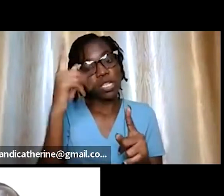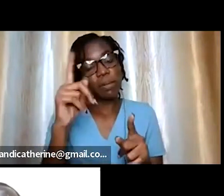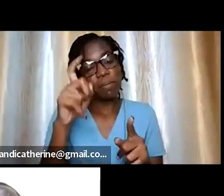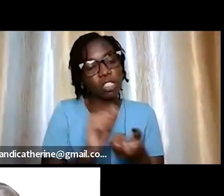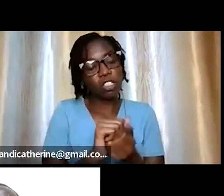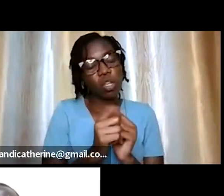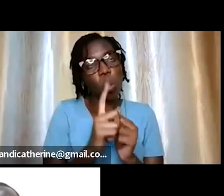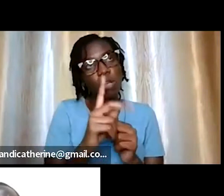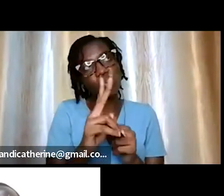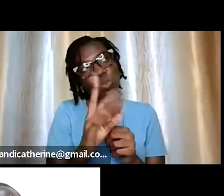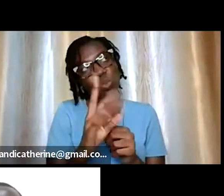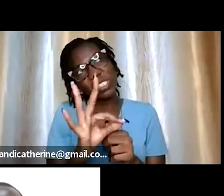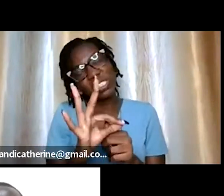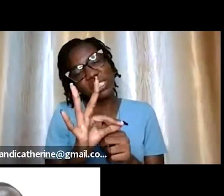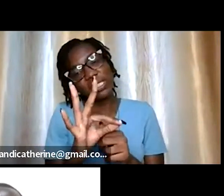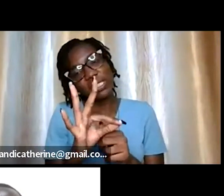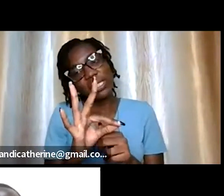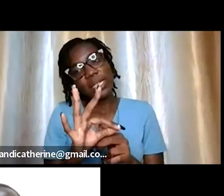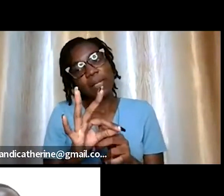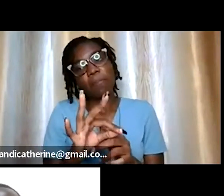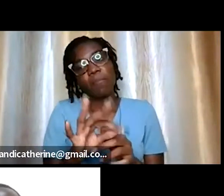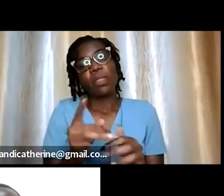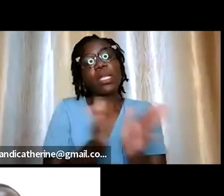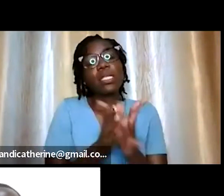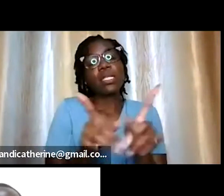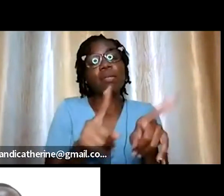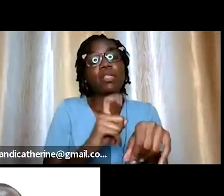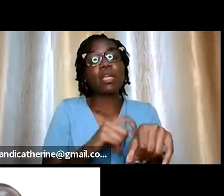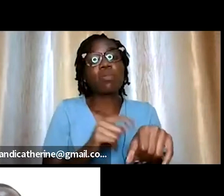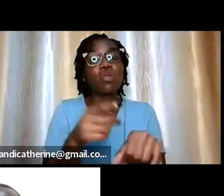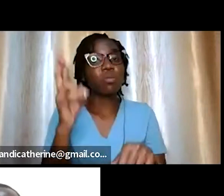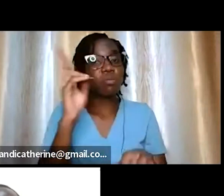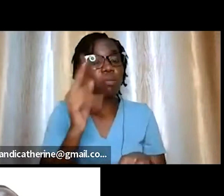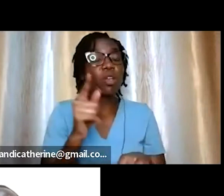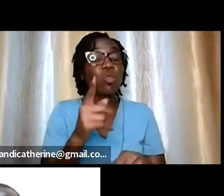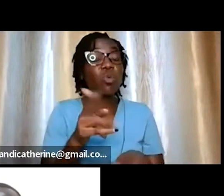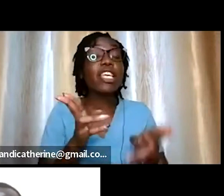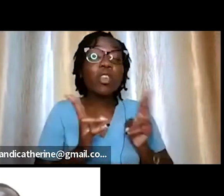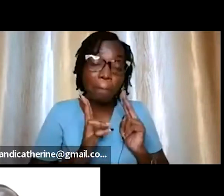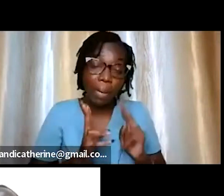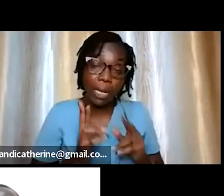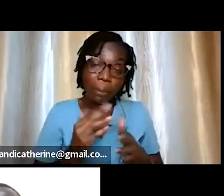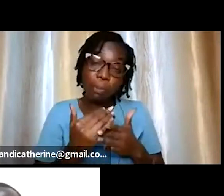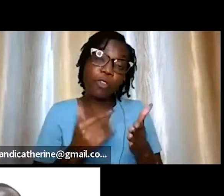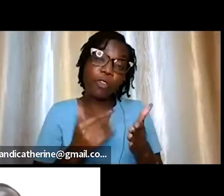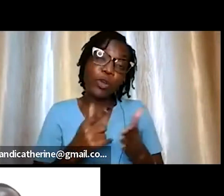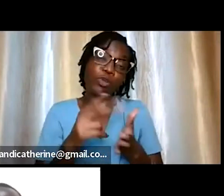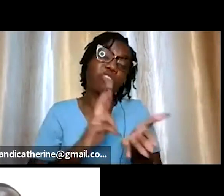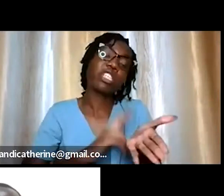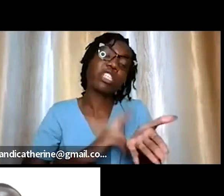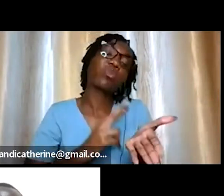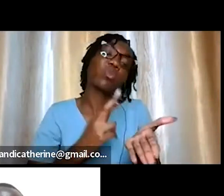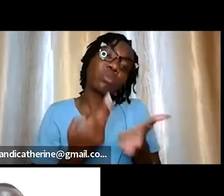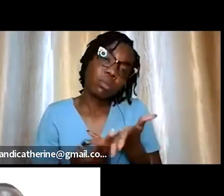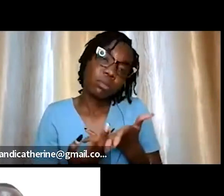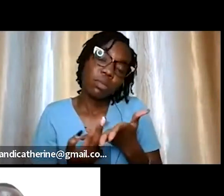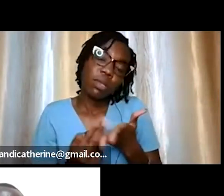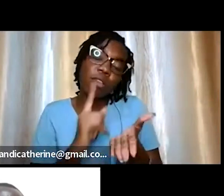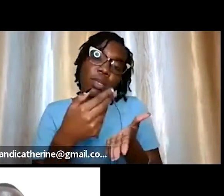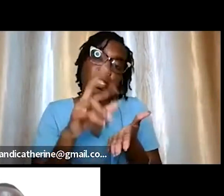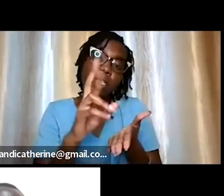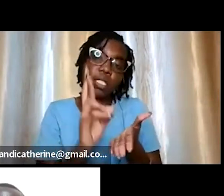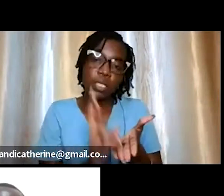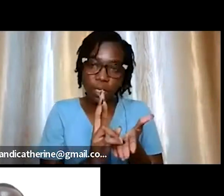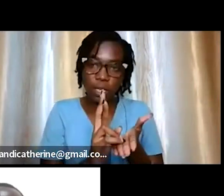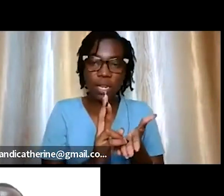Yeah. And also remember, you're human before you're a resource. Okay. So, and HR professionals, by the way, don't forget you're